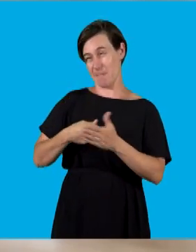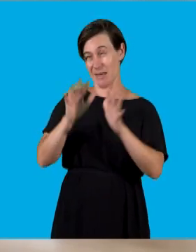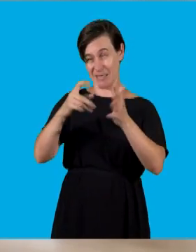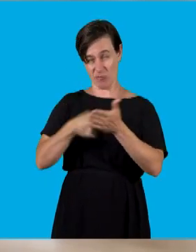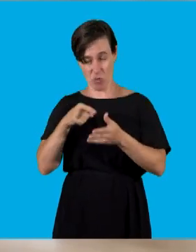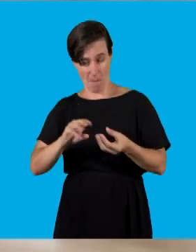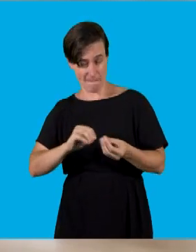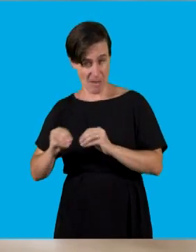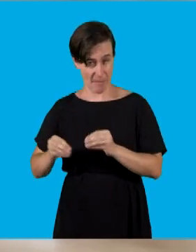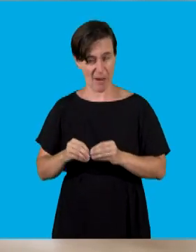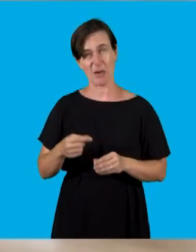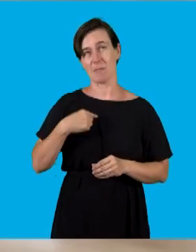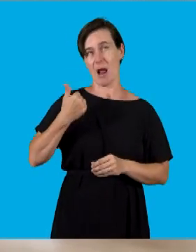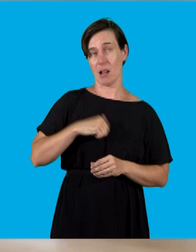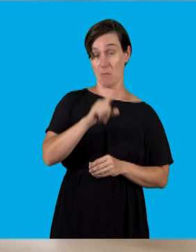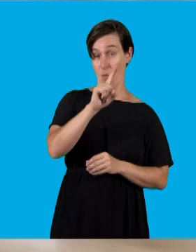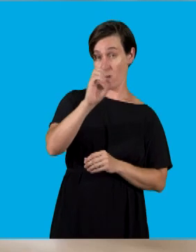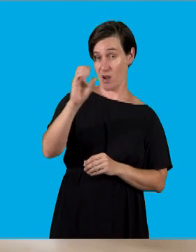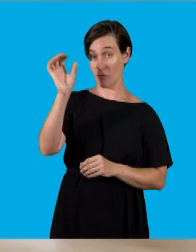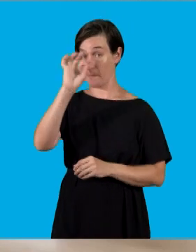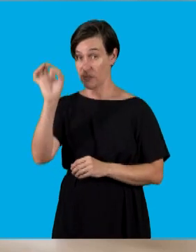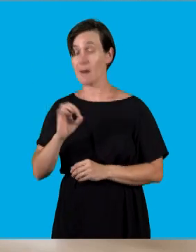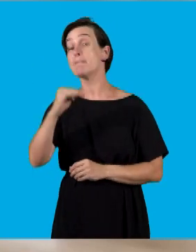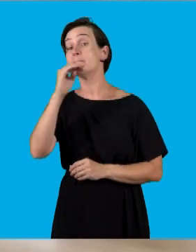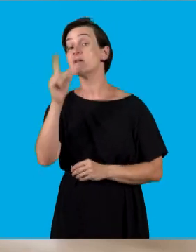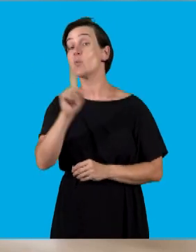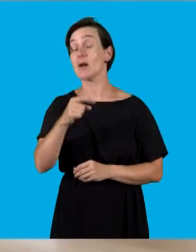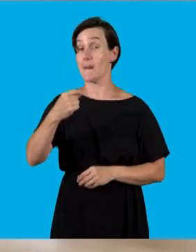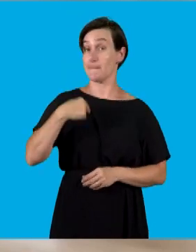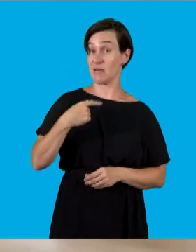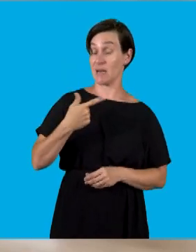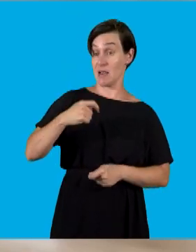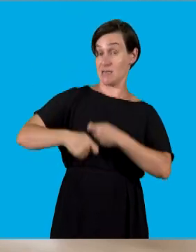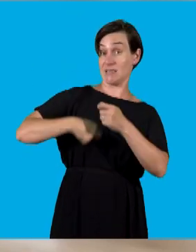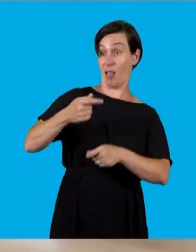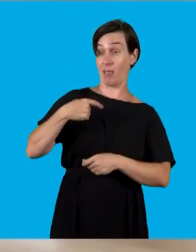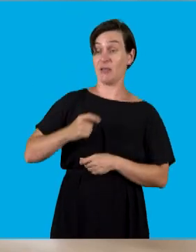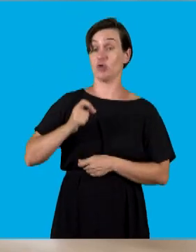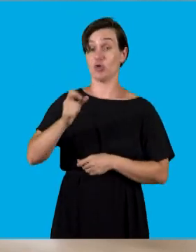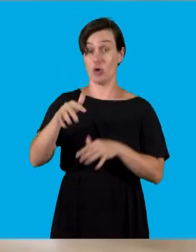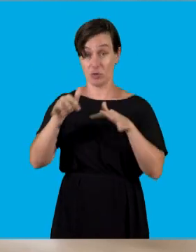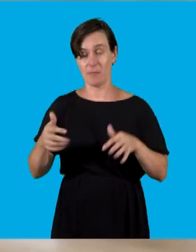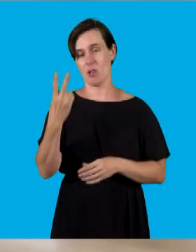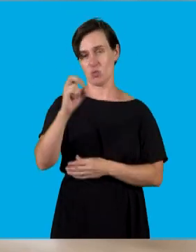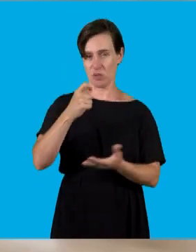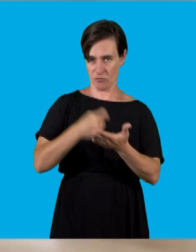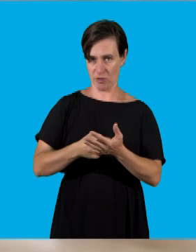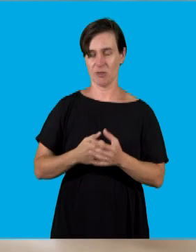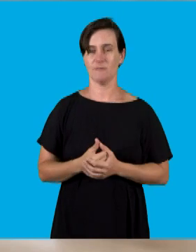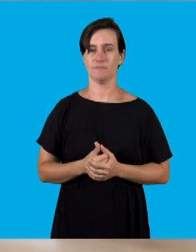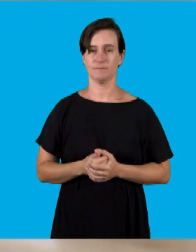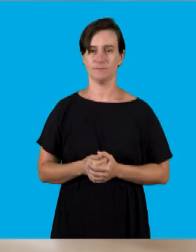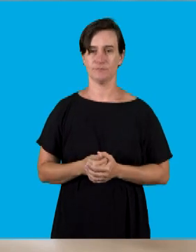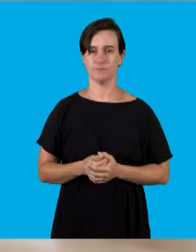I want to have a markup of 100%, meaning that I am going to charge my product 20 Rands.